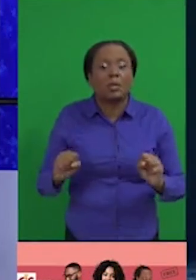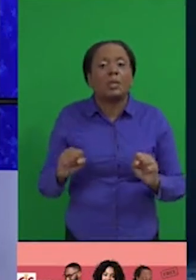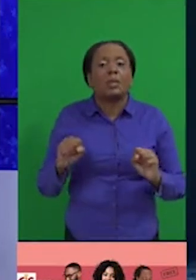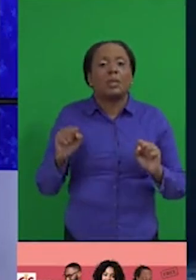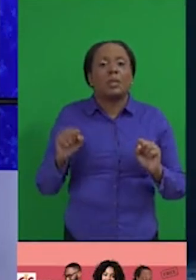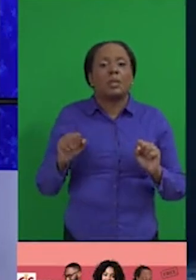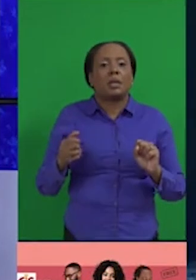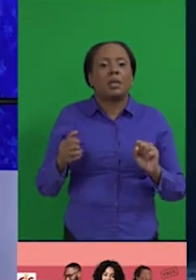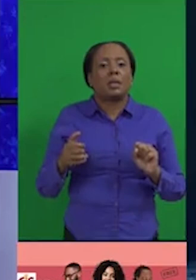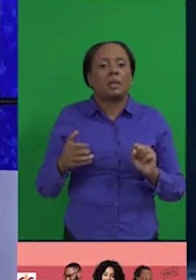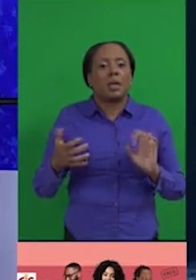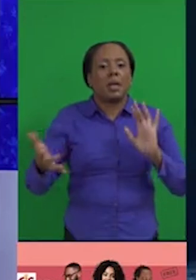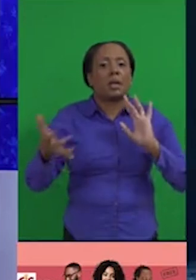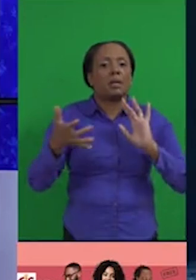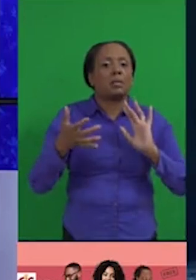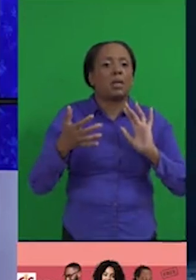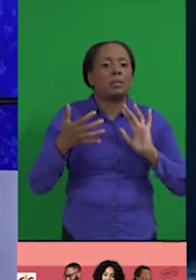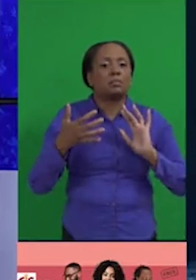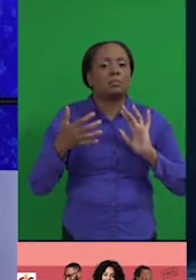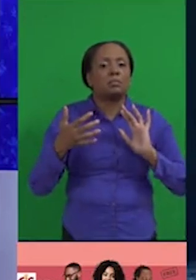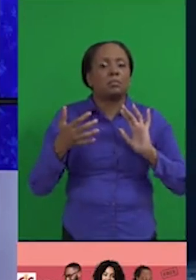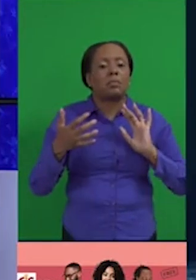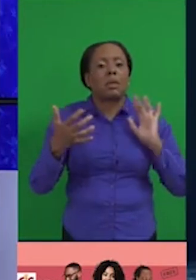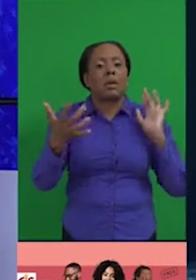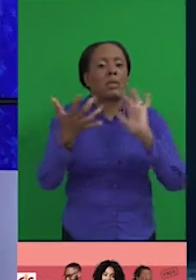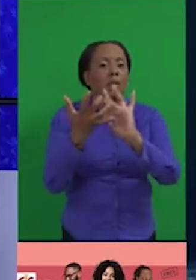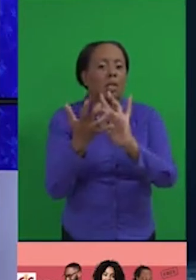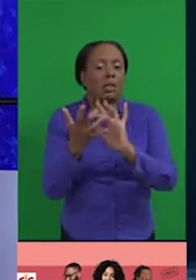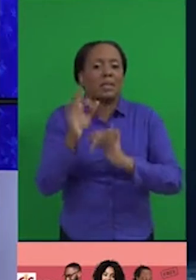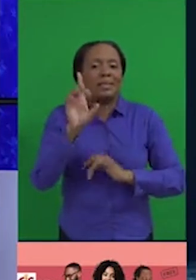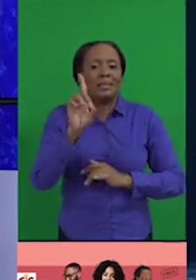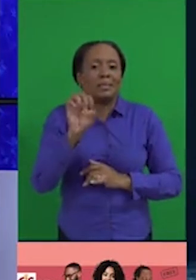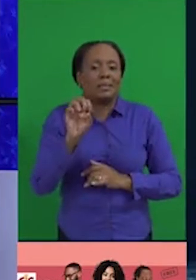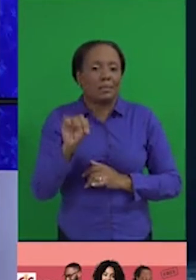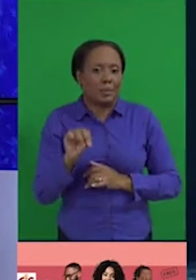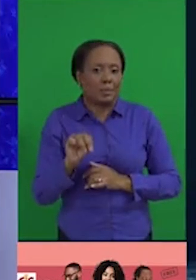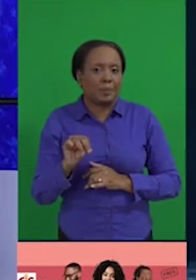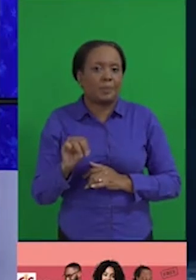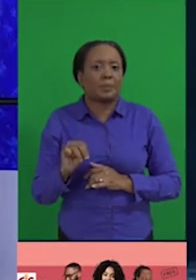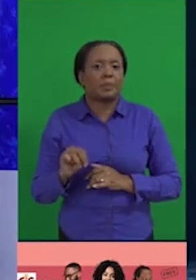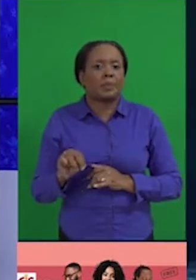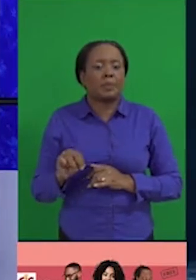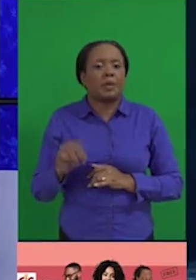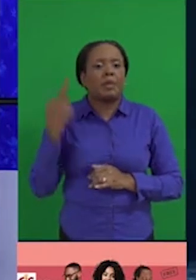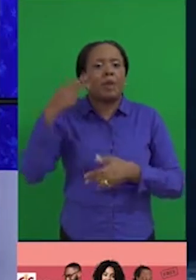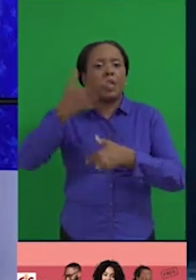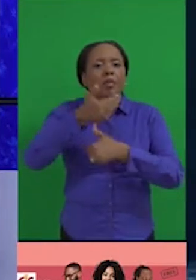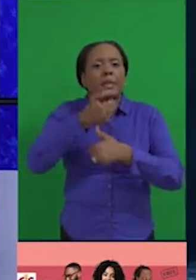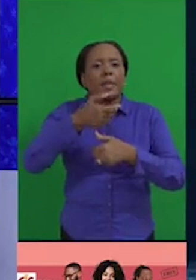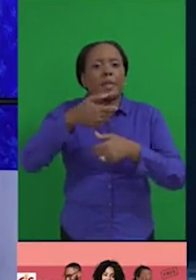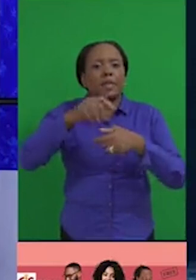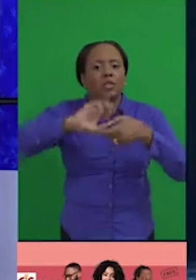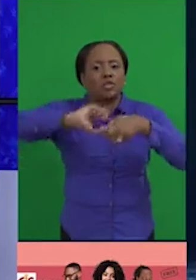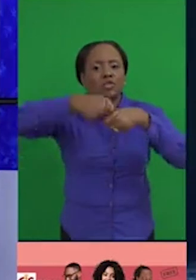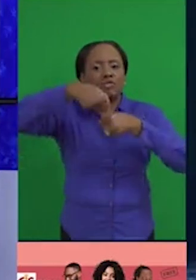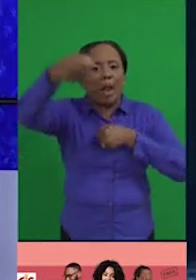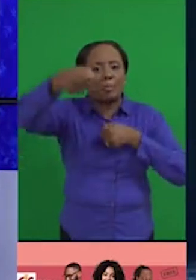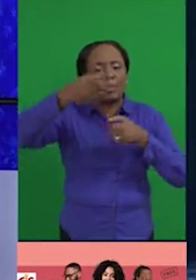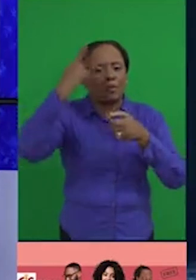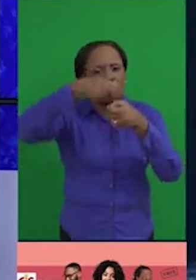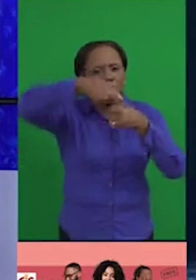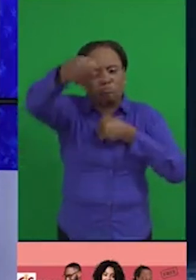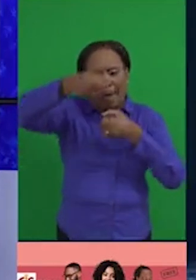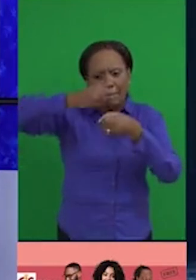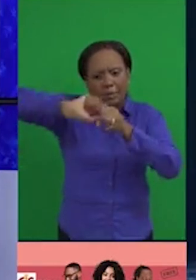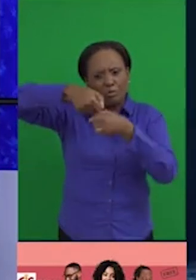to the DEM and advise the DEM of your situation. We will also be providing through the Government Information Service and Public